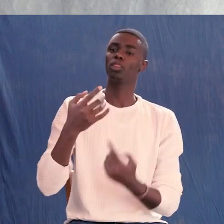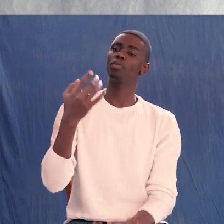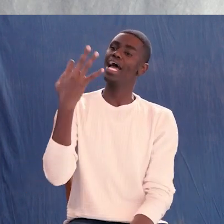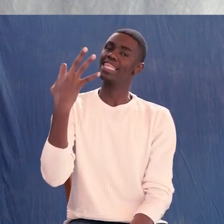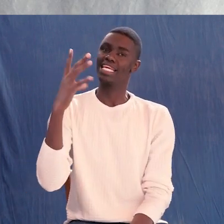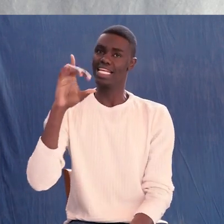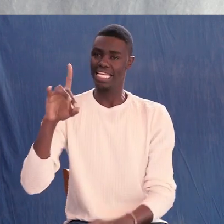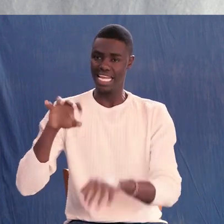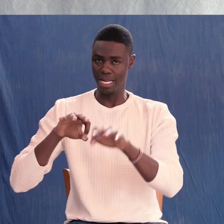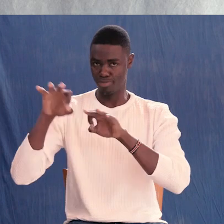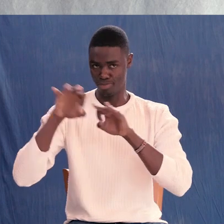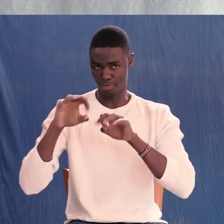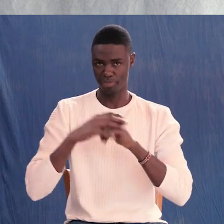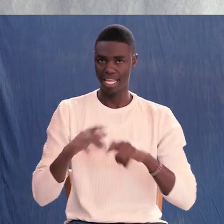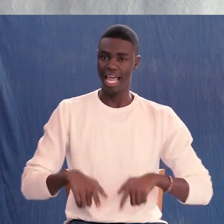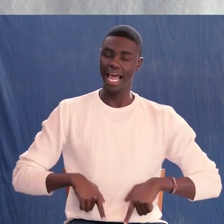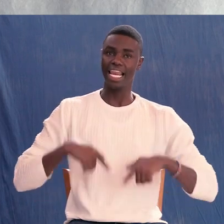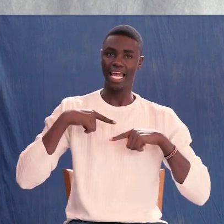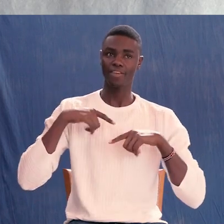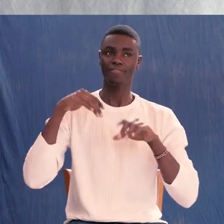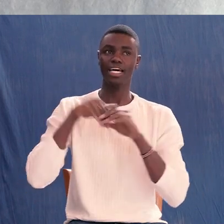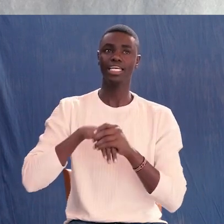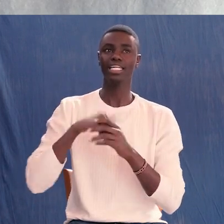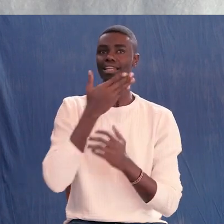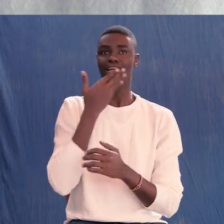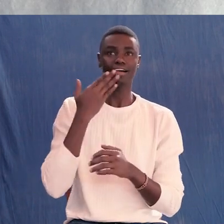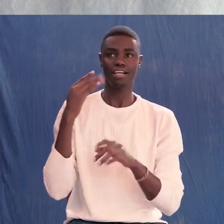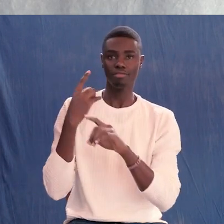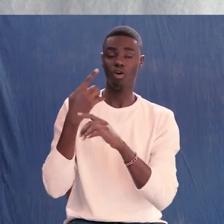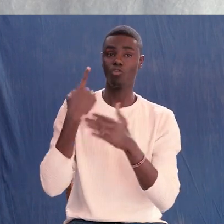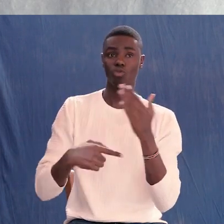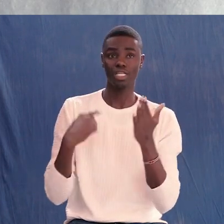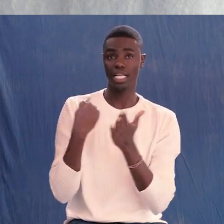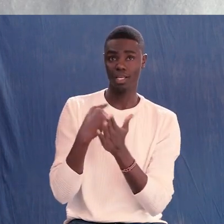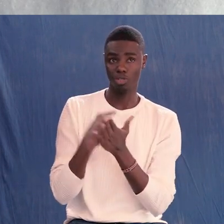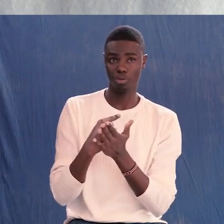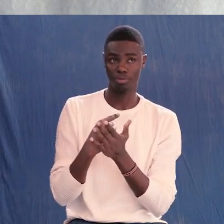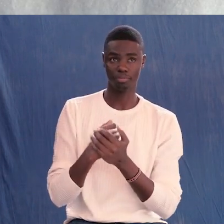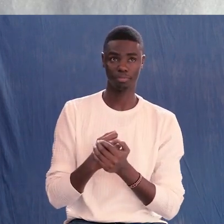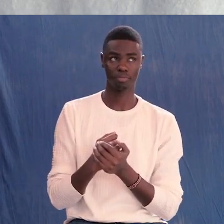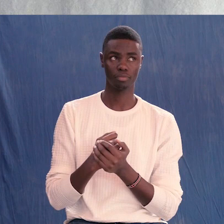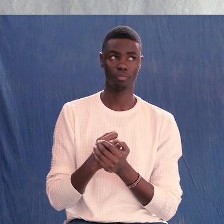illustration, life in technicolor of what the gospel is and does.